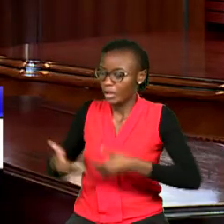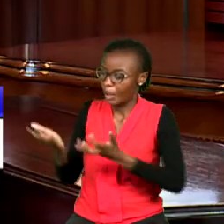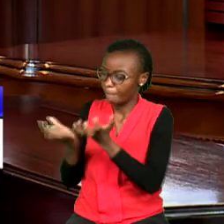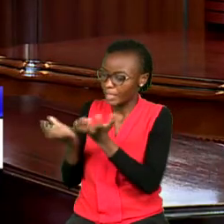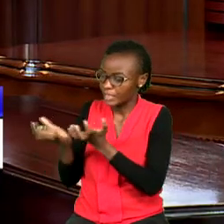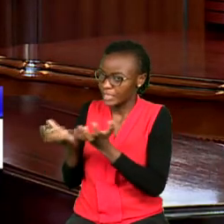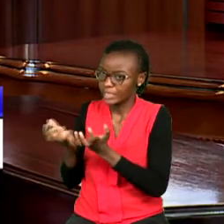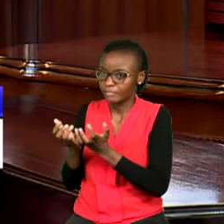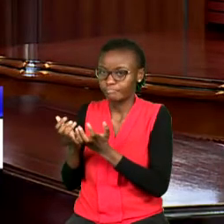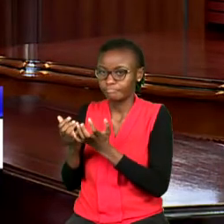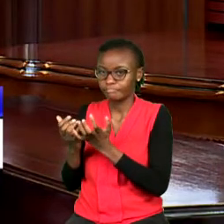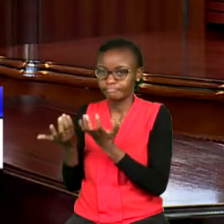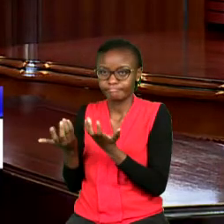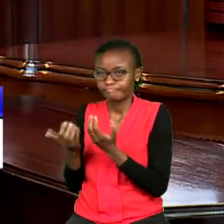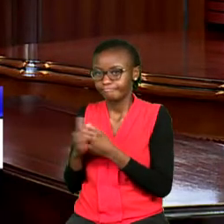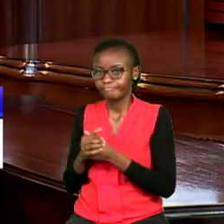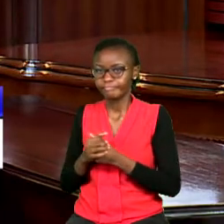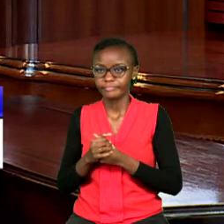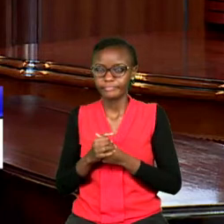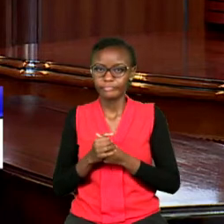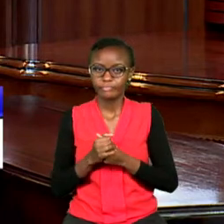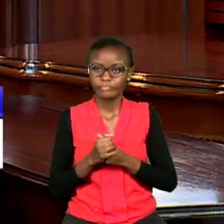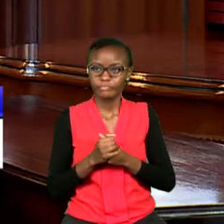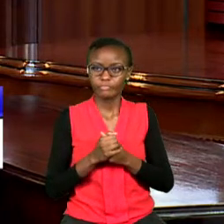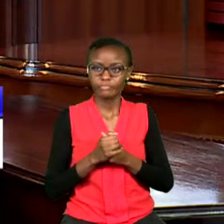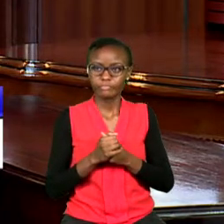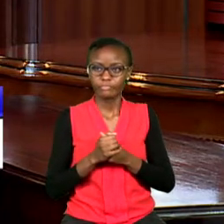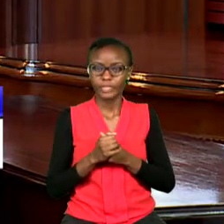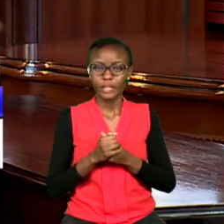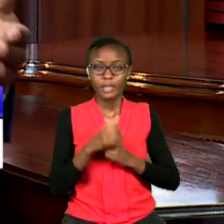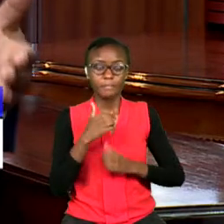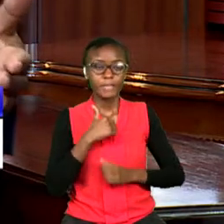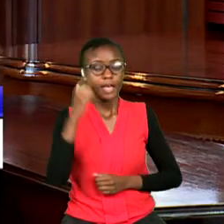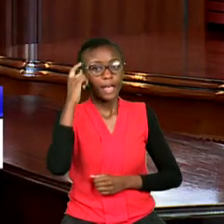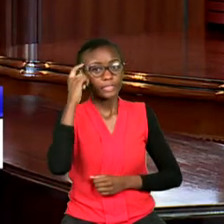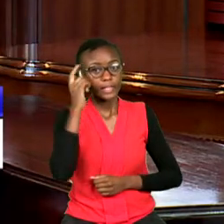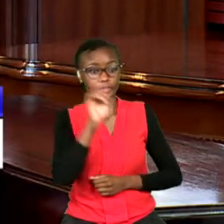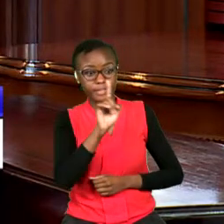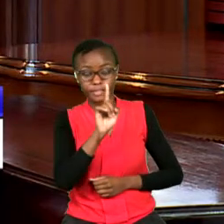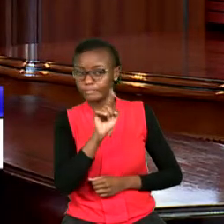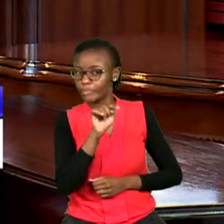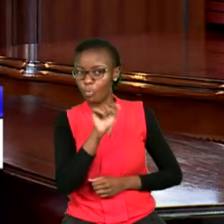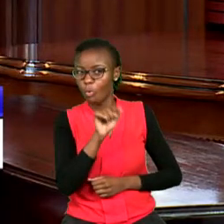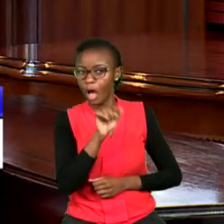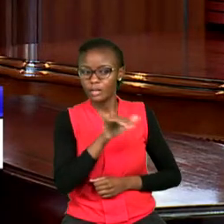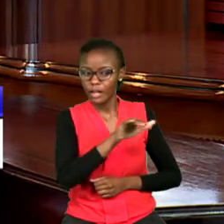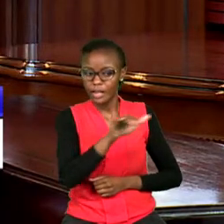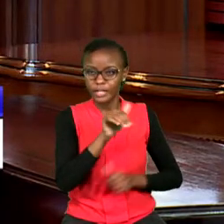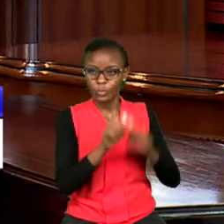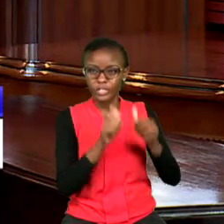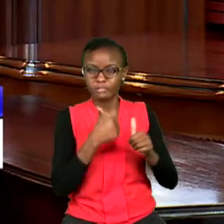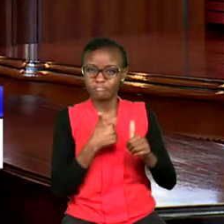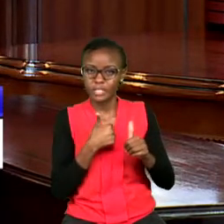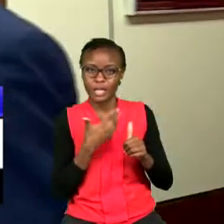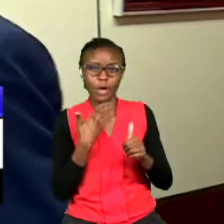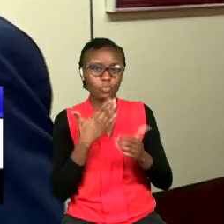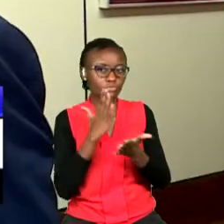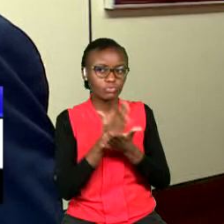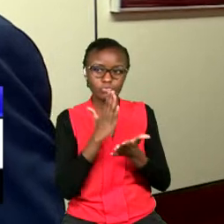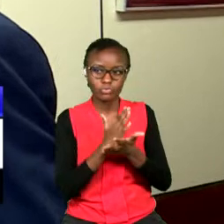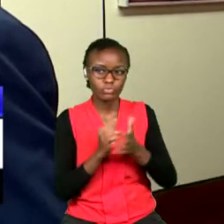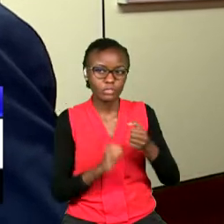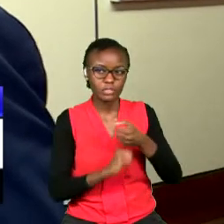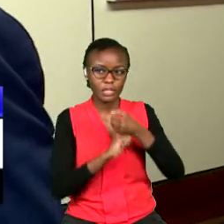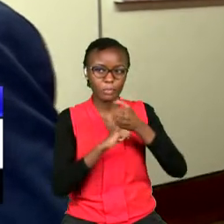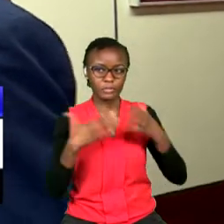a great question. And maybe I would say this is one area I would like to make a greater contribution, and I would